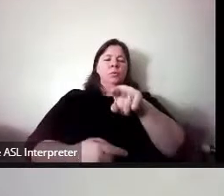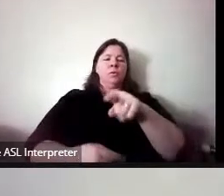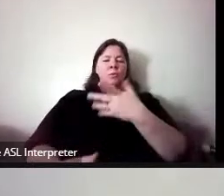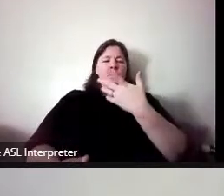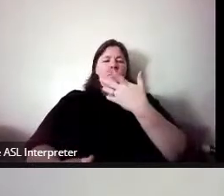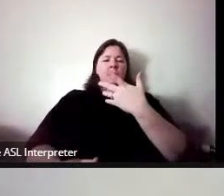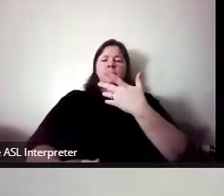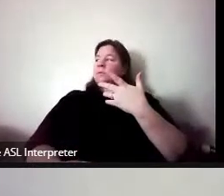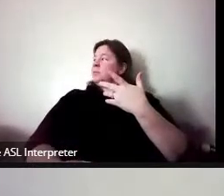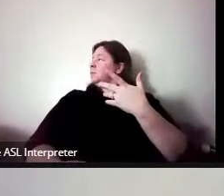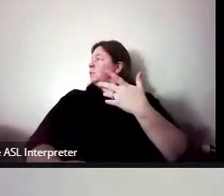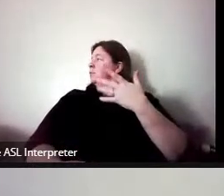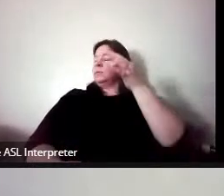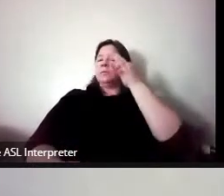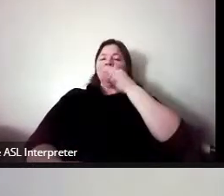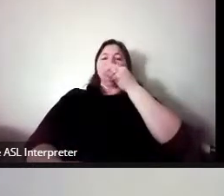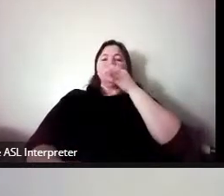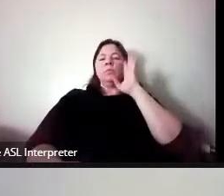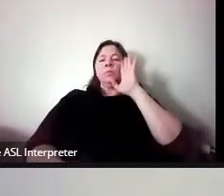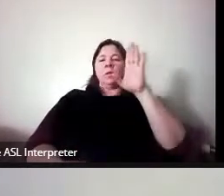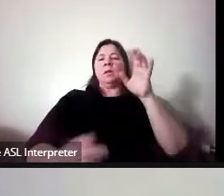one. Yeah.